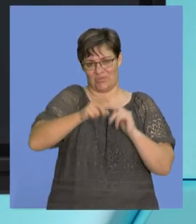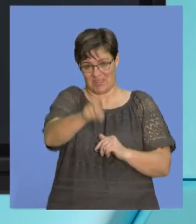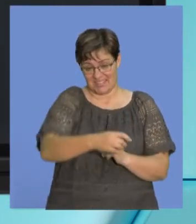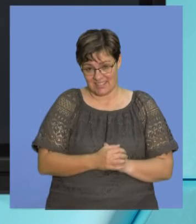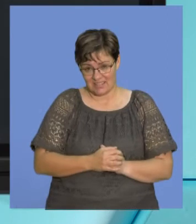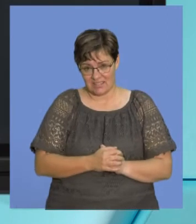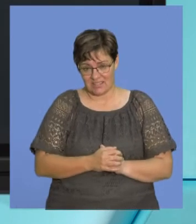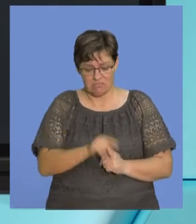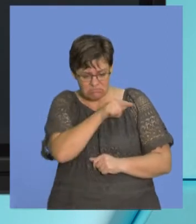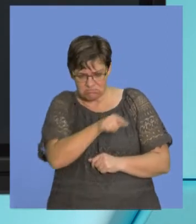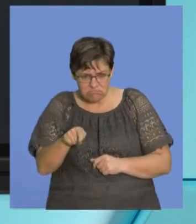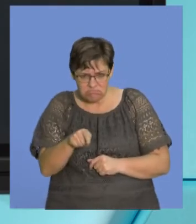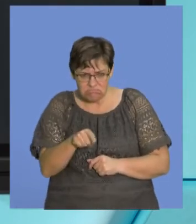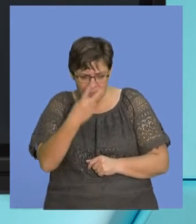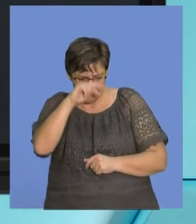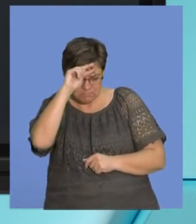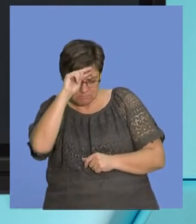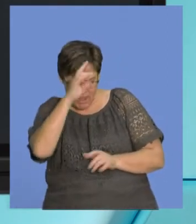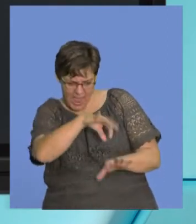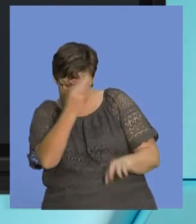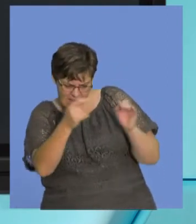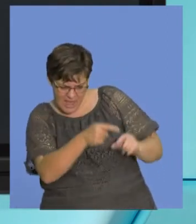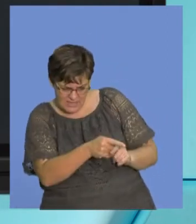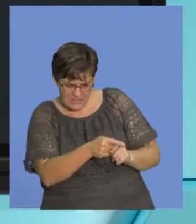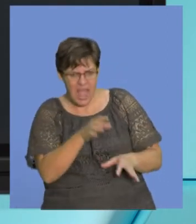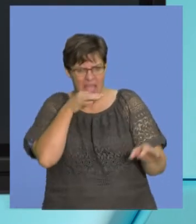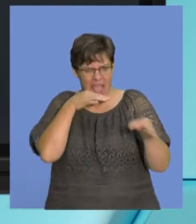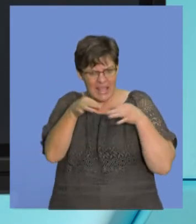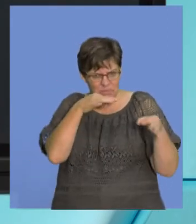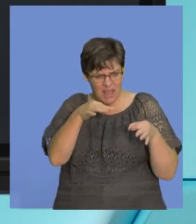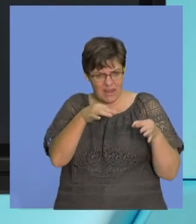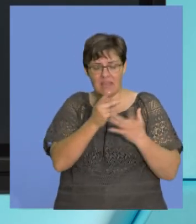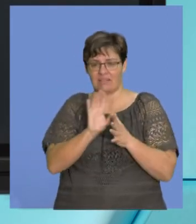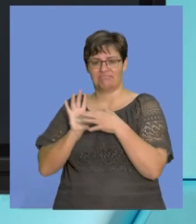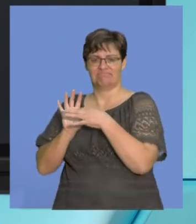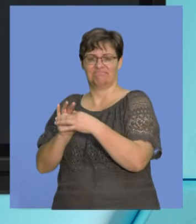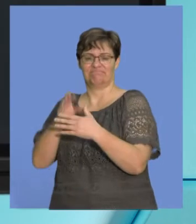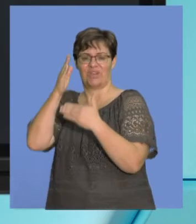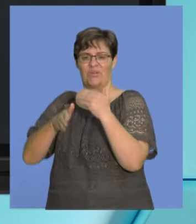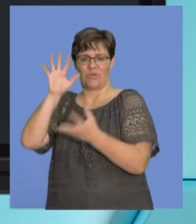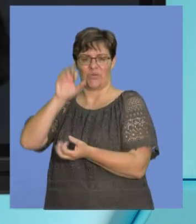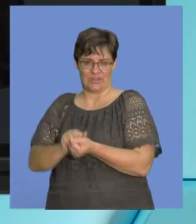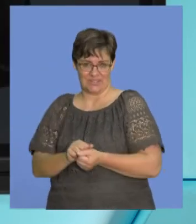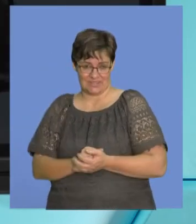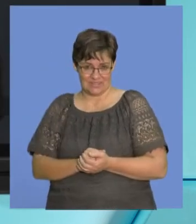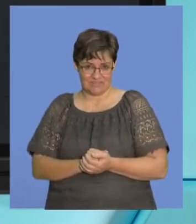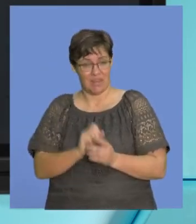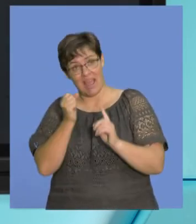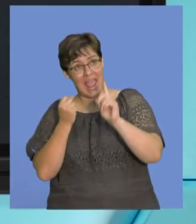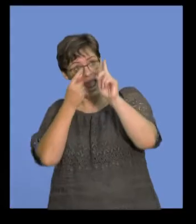results, explain them, analyze them, and then link that to the conclusion and the